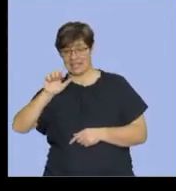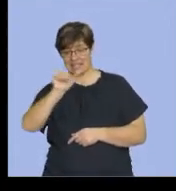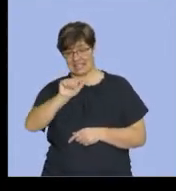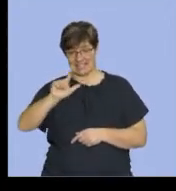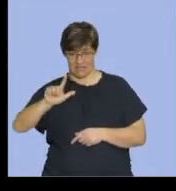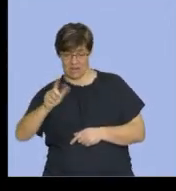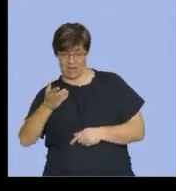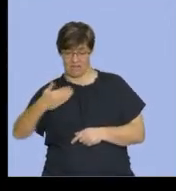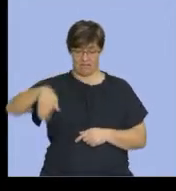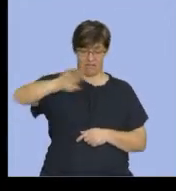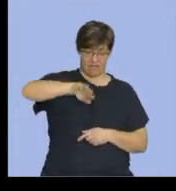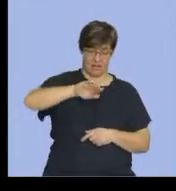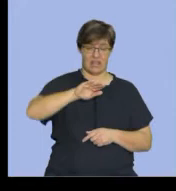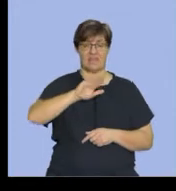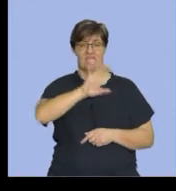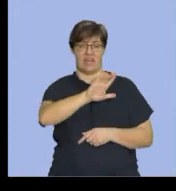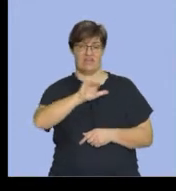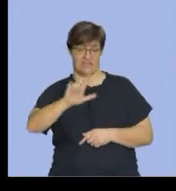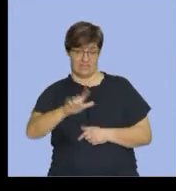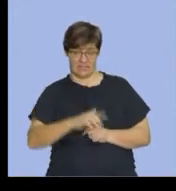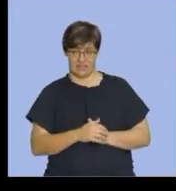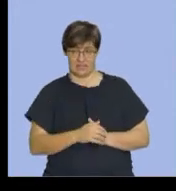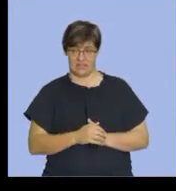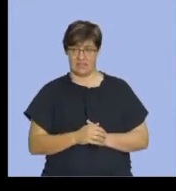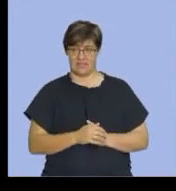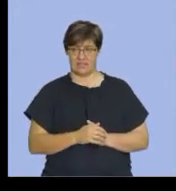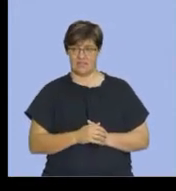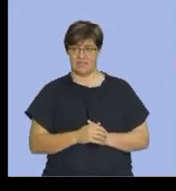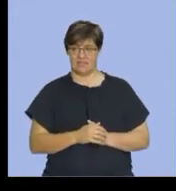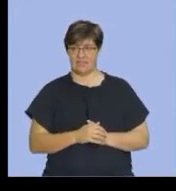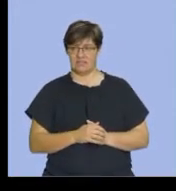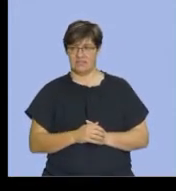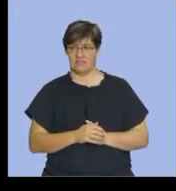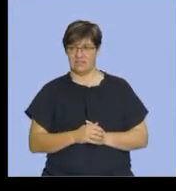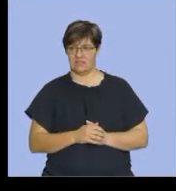because that's 67. It's going to round up. So,